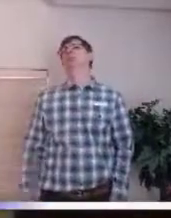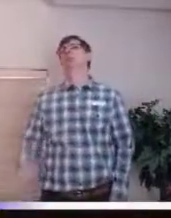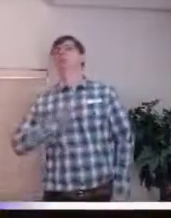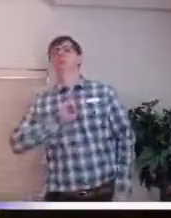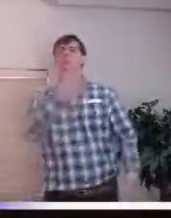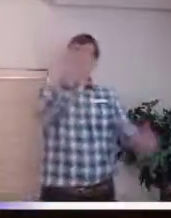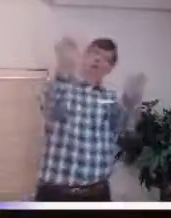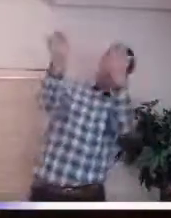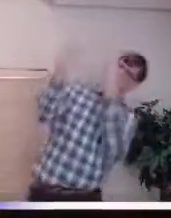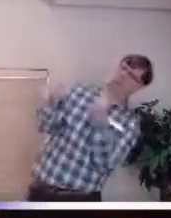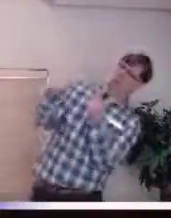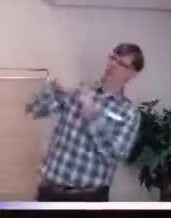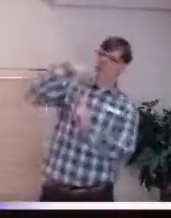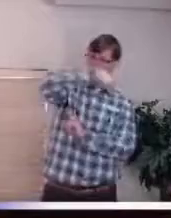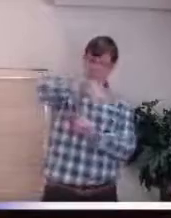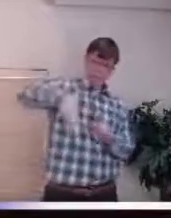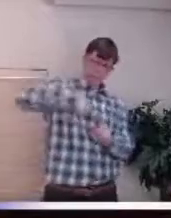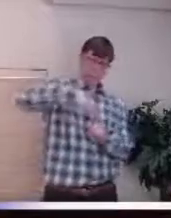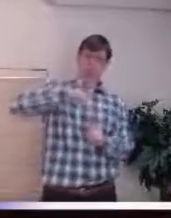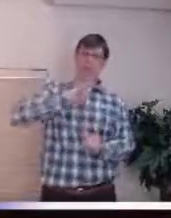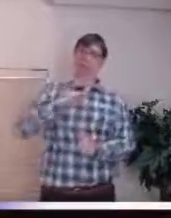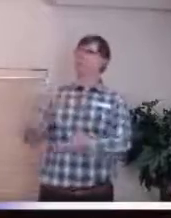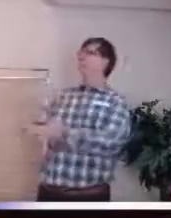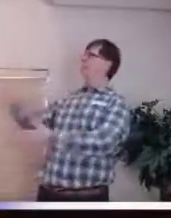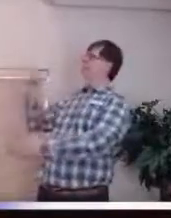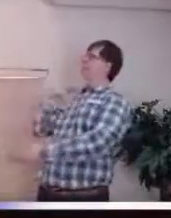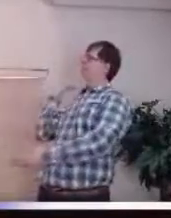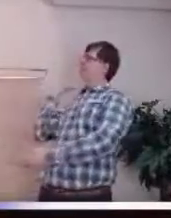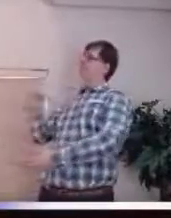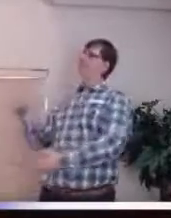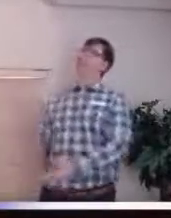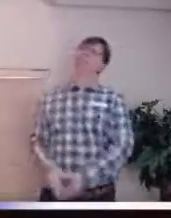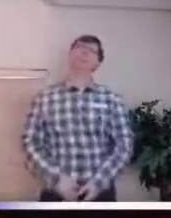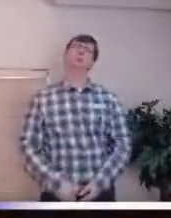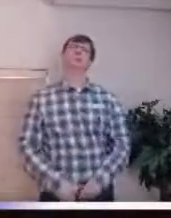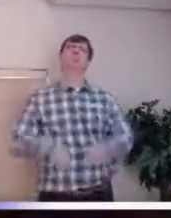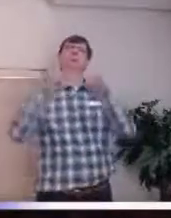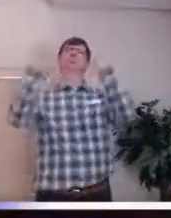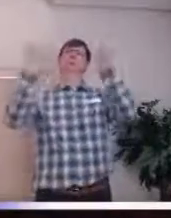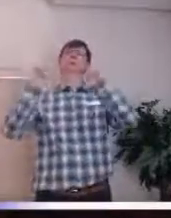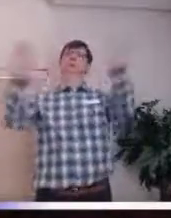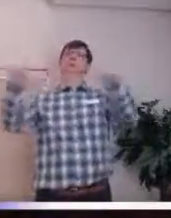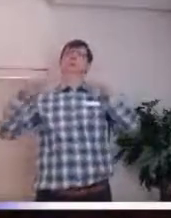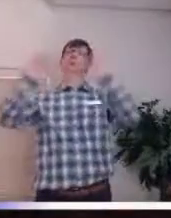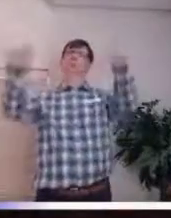I came to the center for the first time back in 2018.